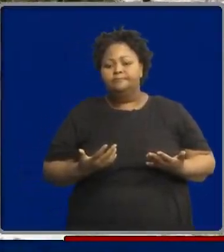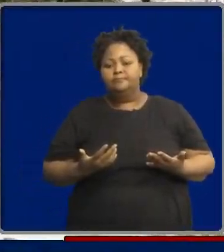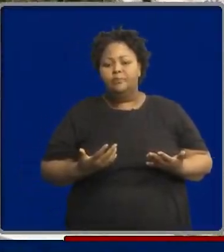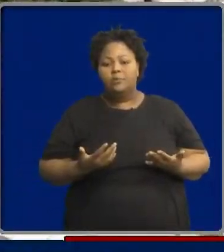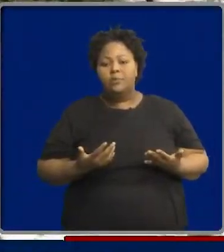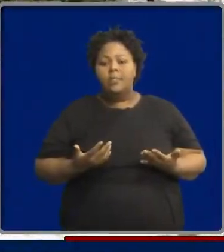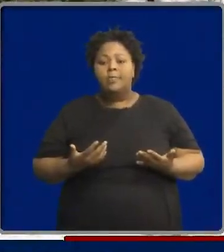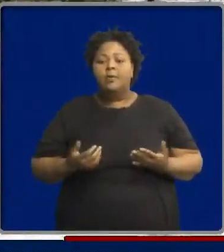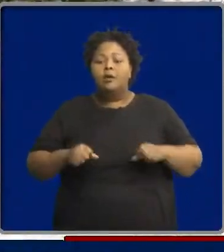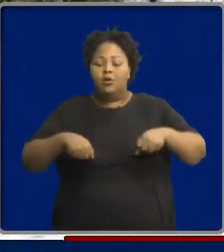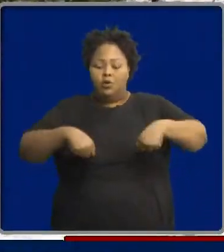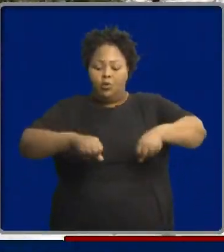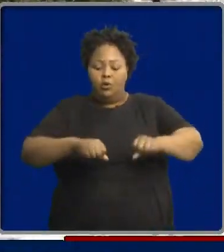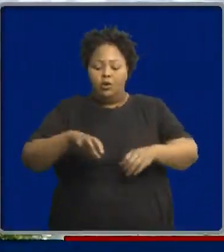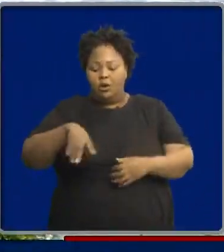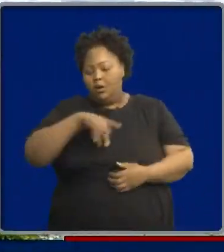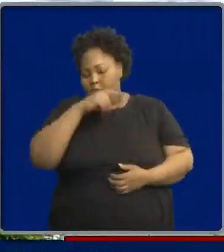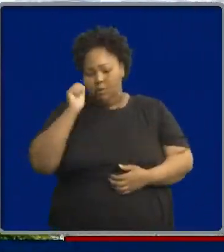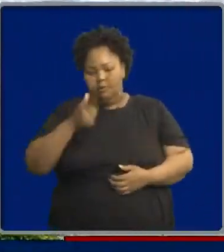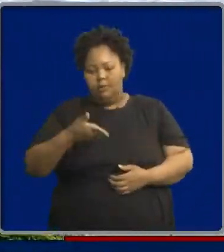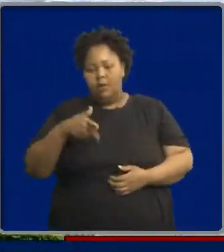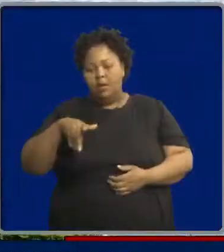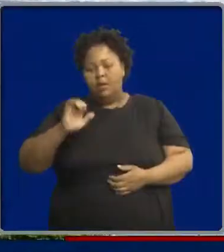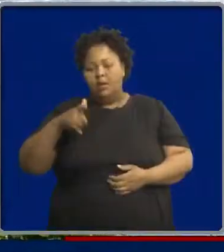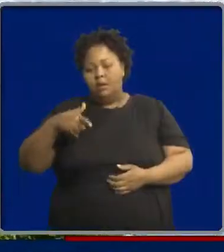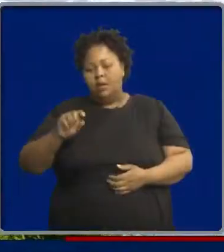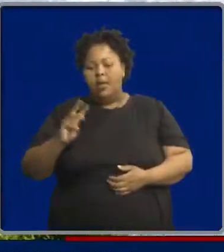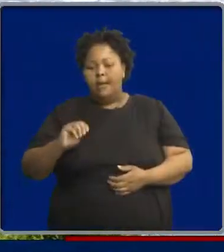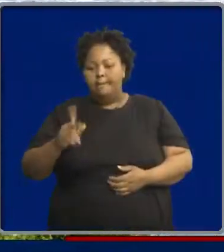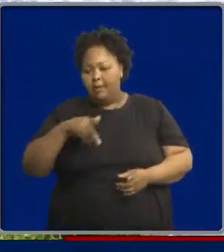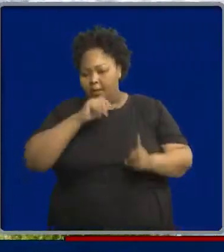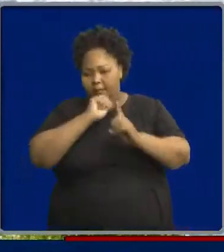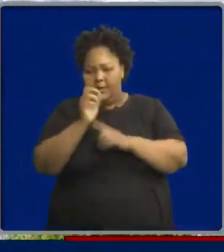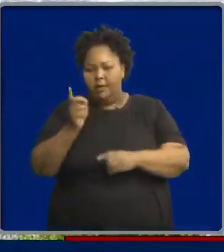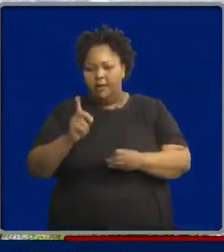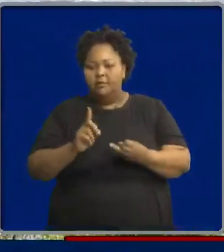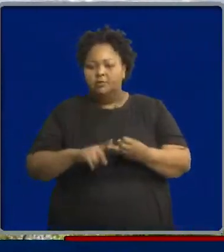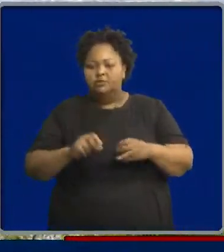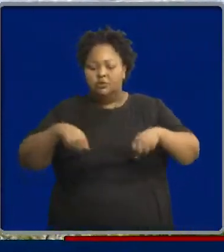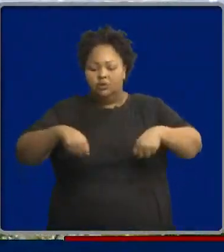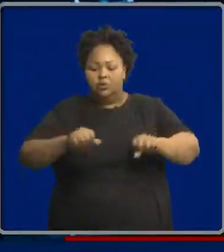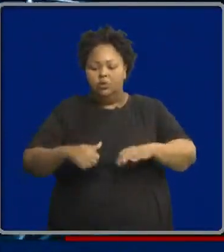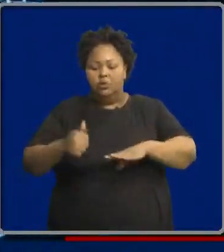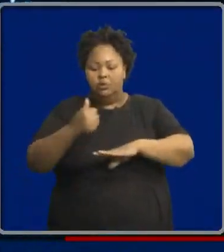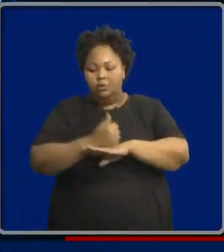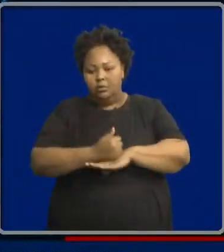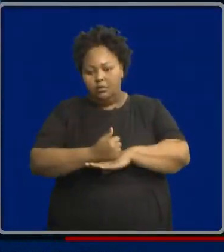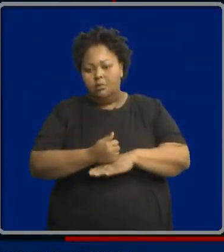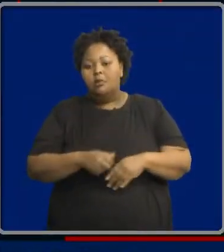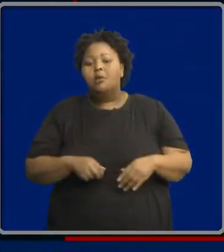Gege Member of Parliament Magesi Dlamini and Kwene constituency headman appreciated the warning. Sibonile kwemuka